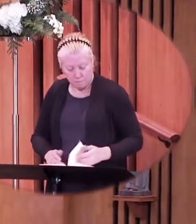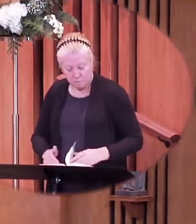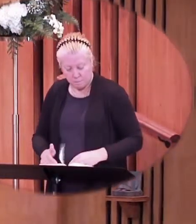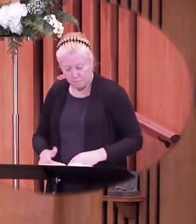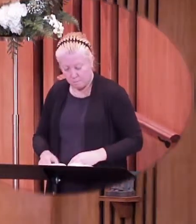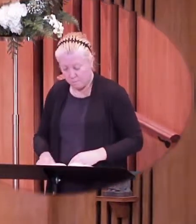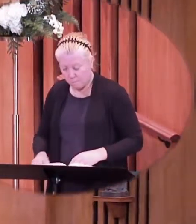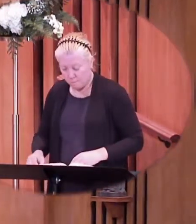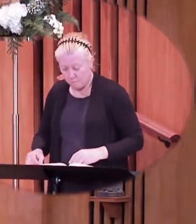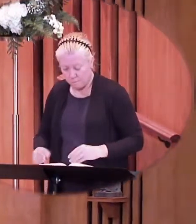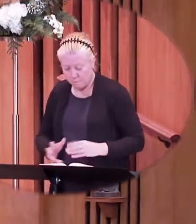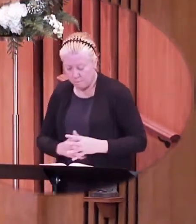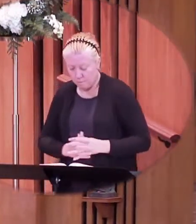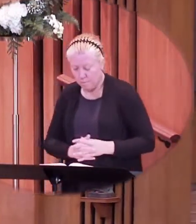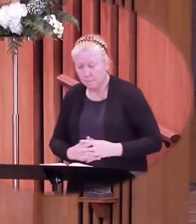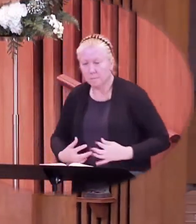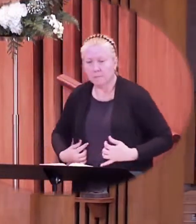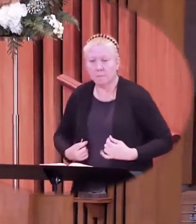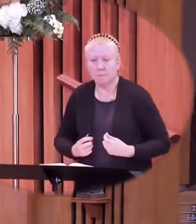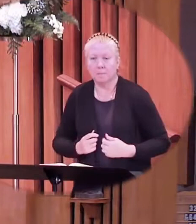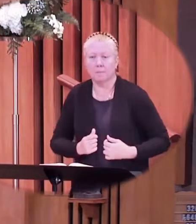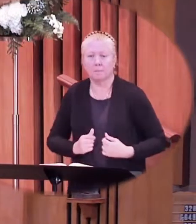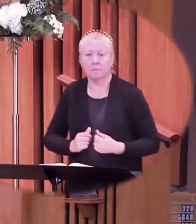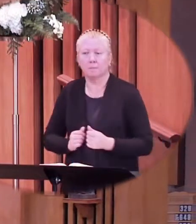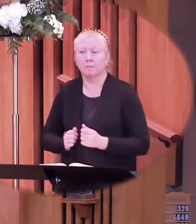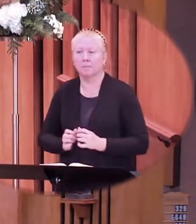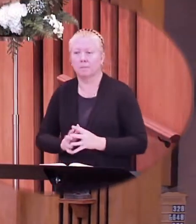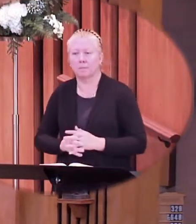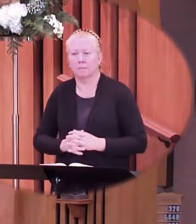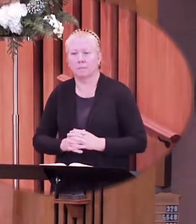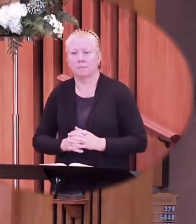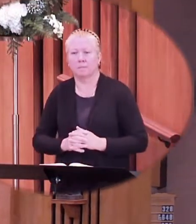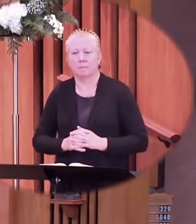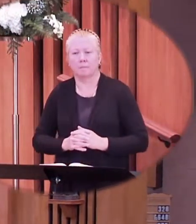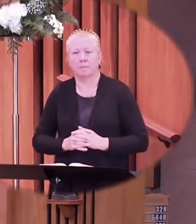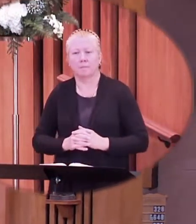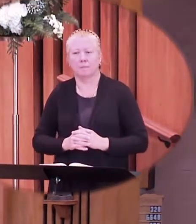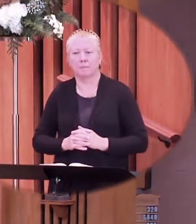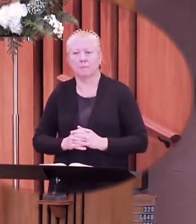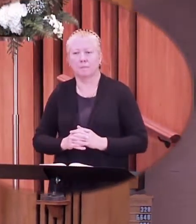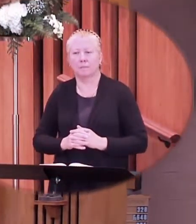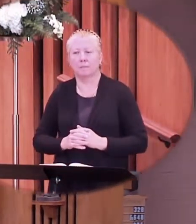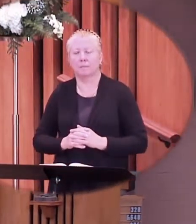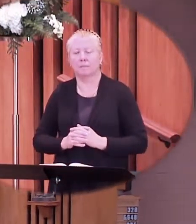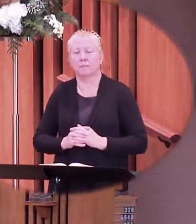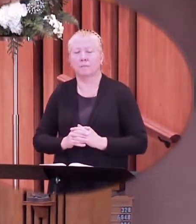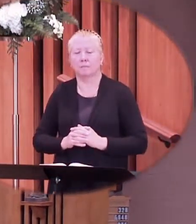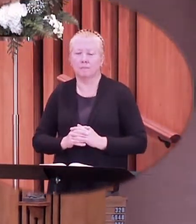As we present our gifts, please join in singing hymn number 375, The Summons.